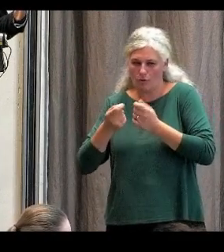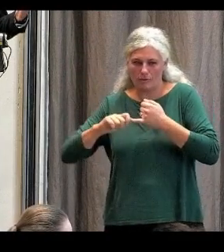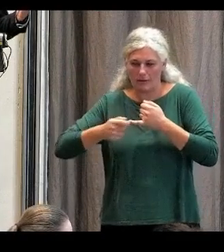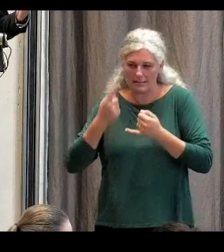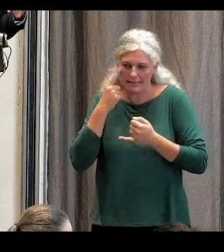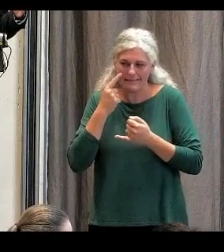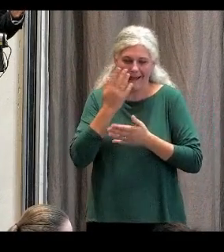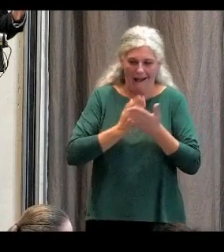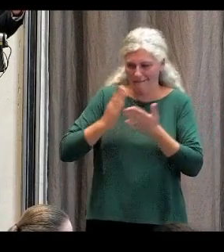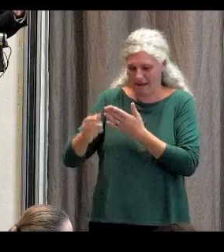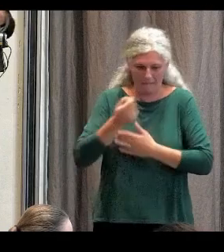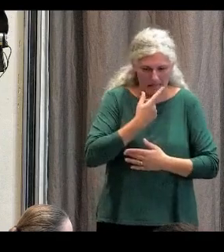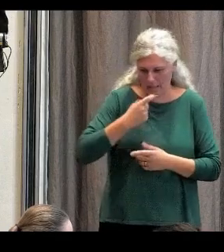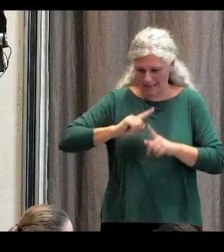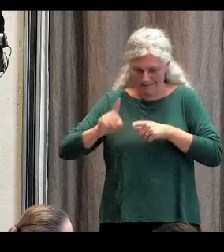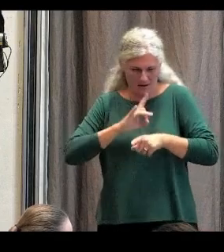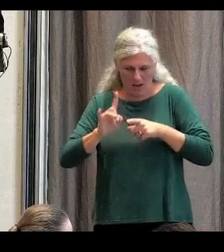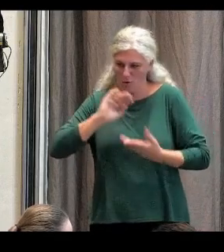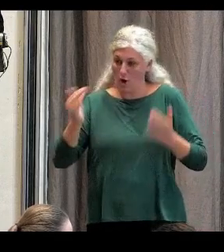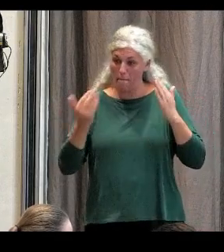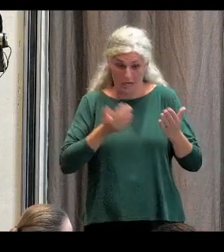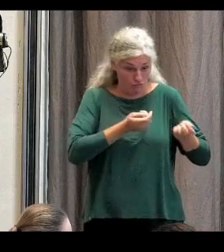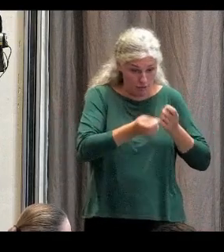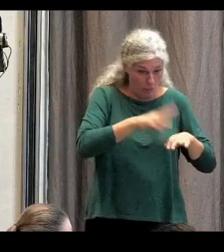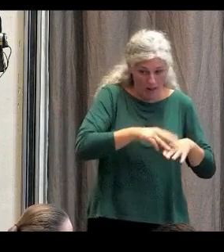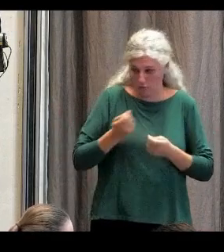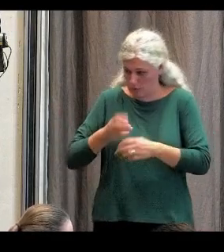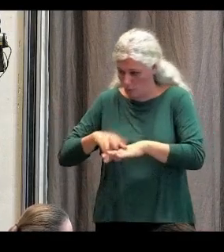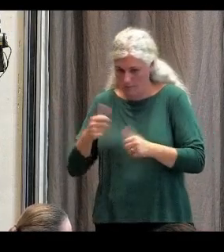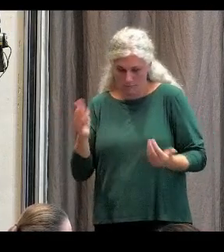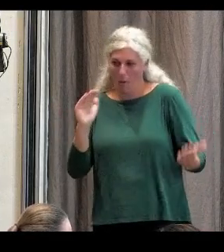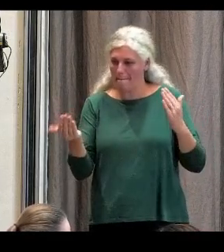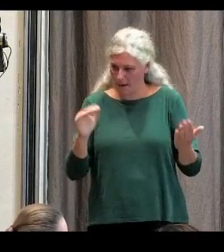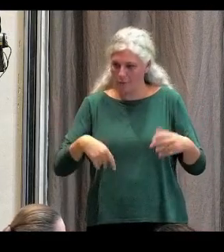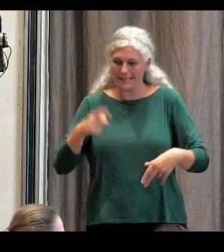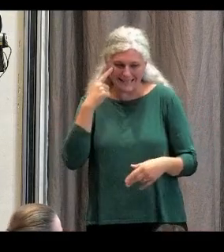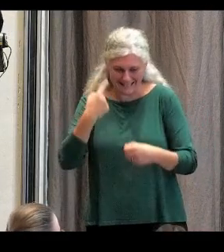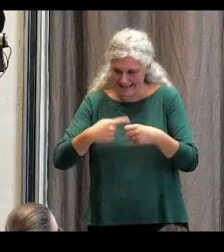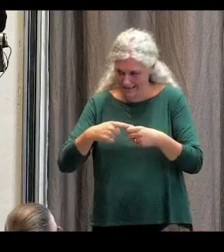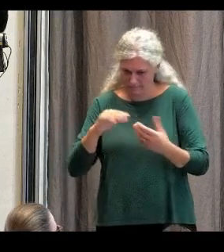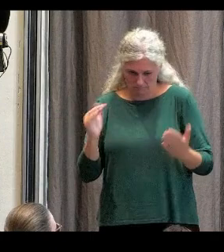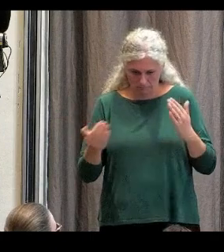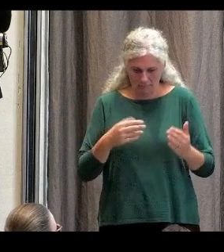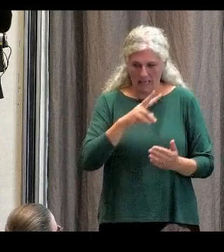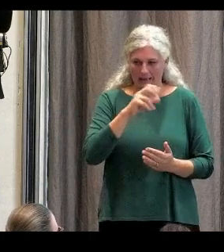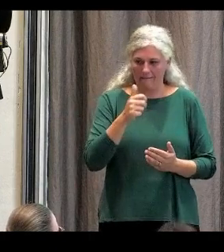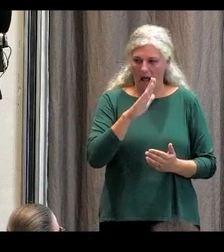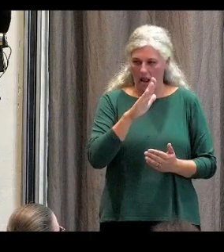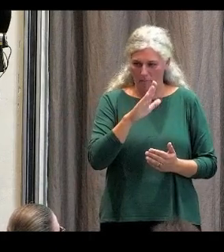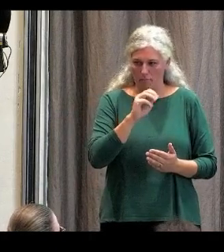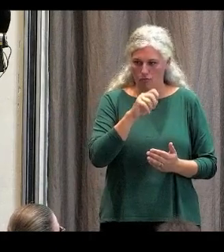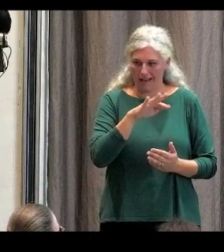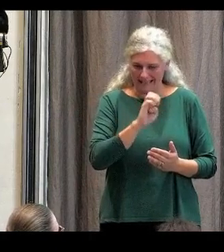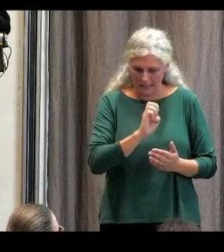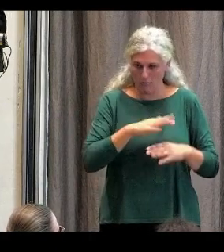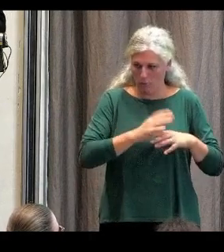levetiracetam, half get valproate, we can compare the treatments. And what we see, again, is that valproate is much more